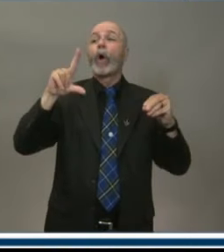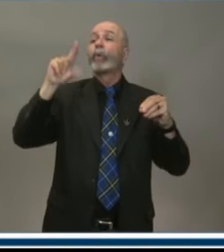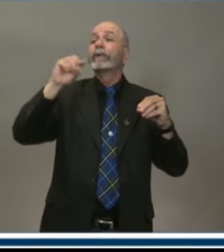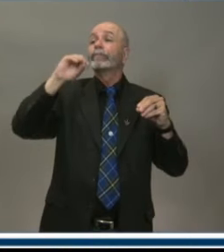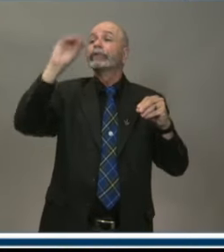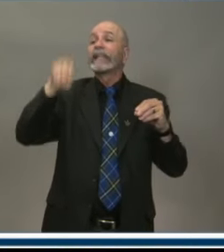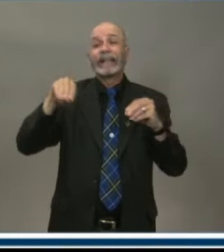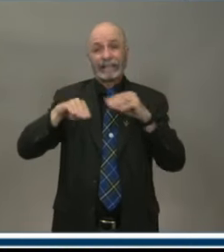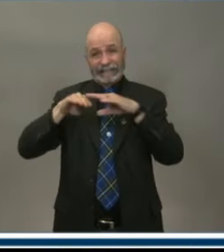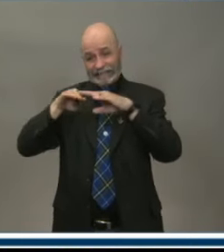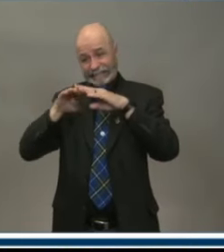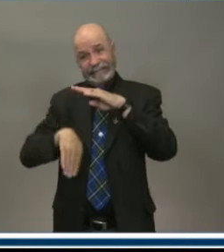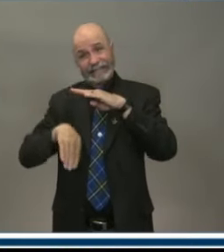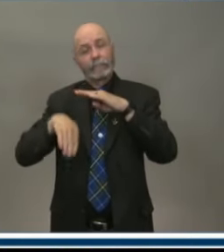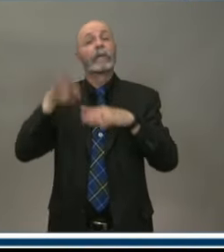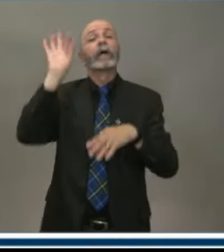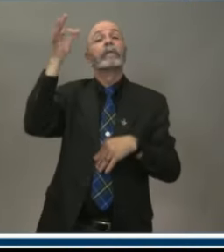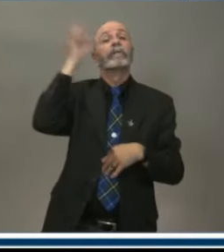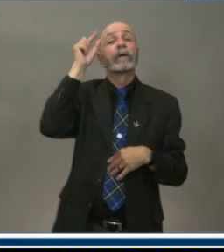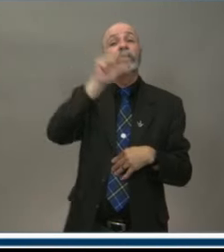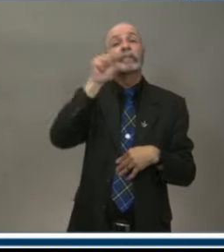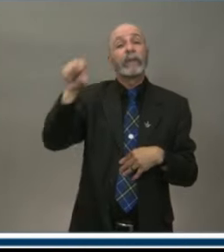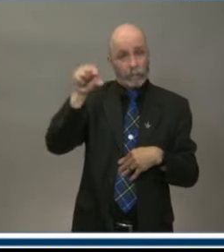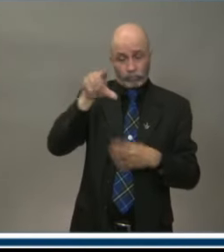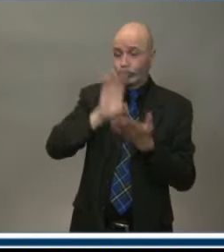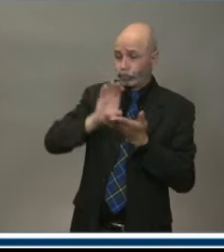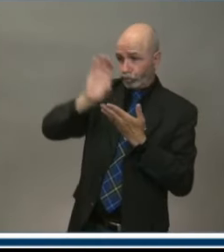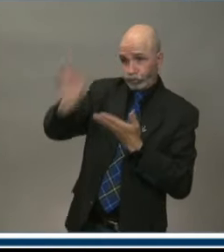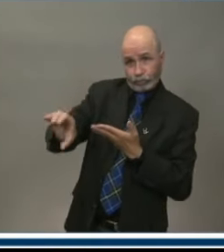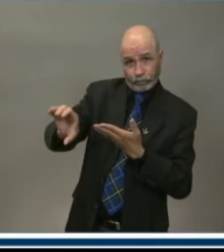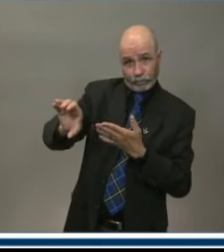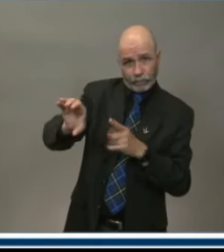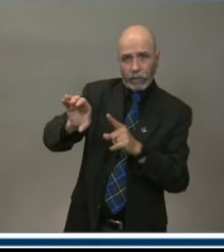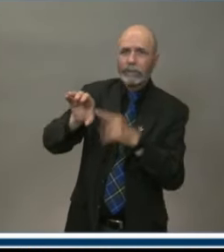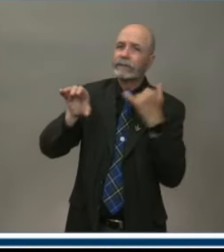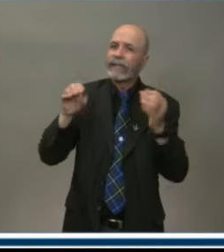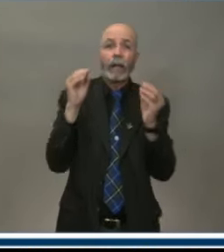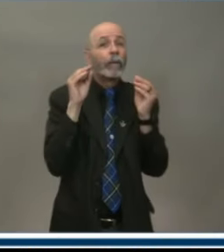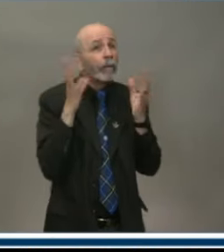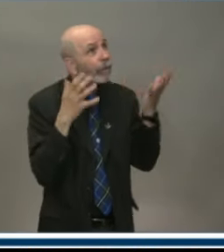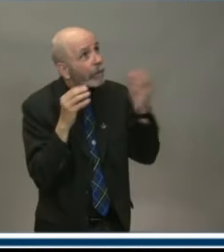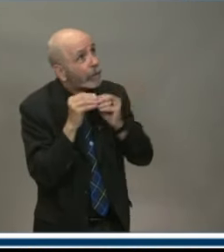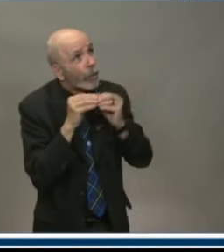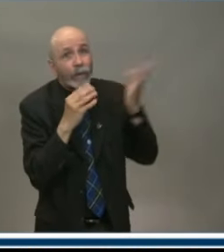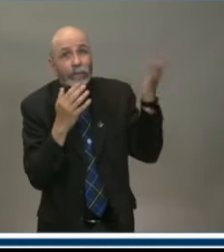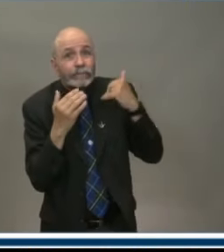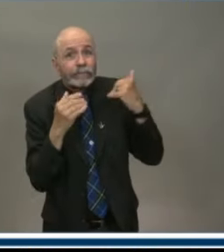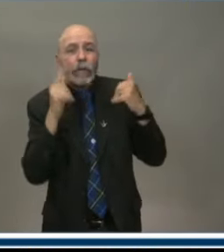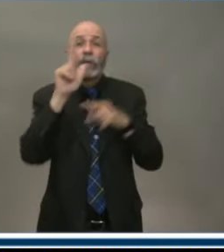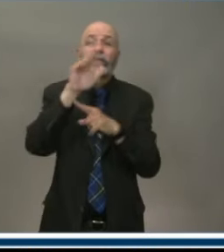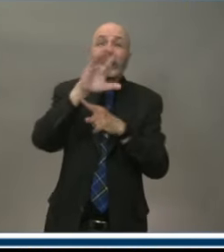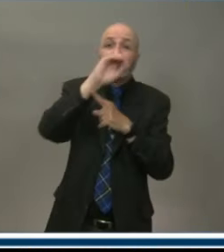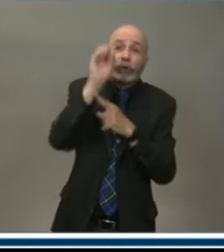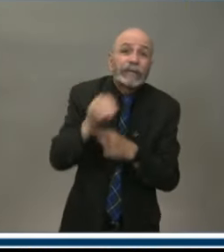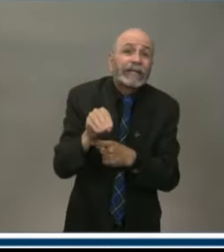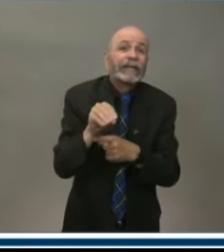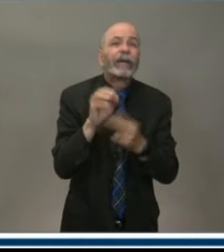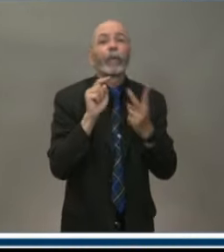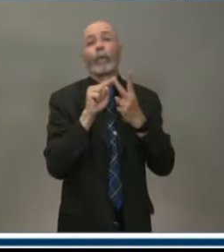would certainly welcome, and I know all premiers have called upon the federal government to move to at least a 25% funding model where they would